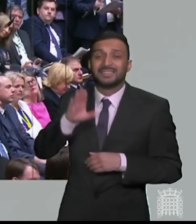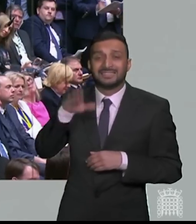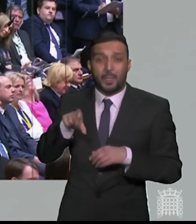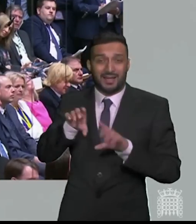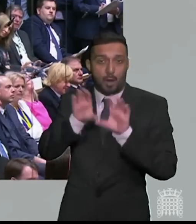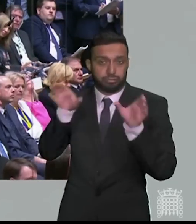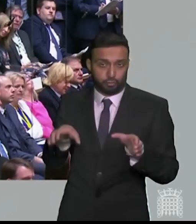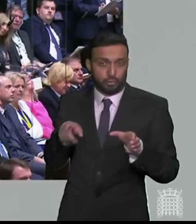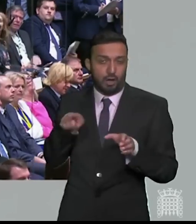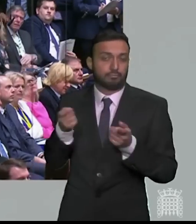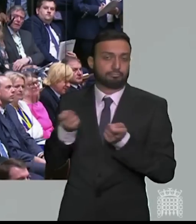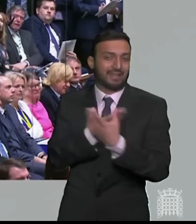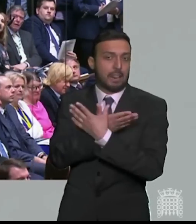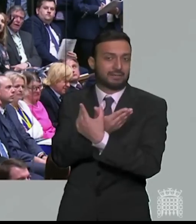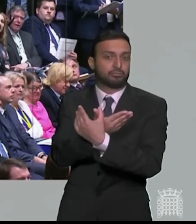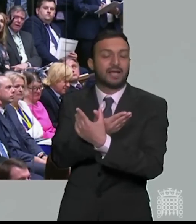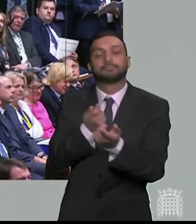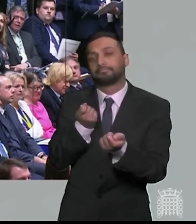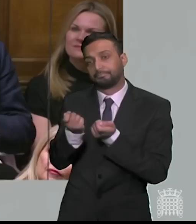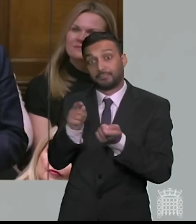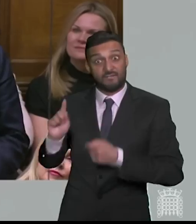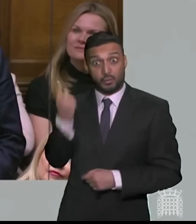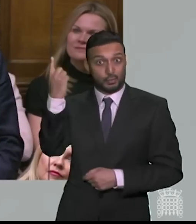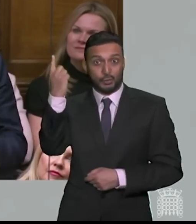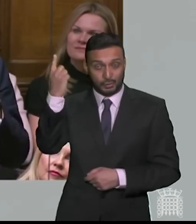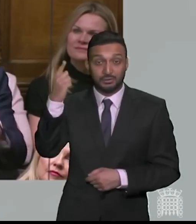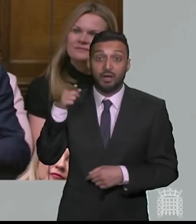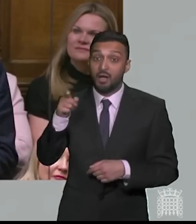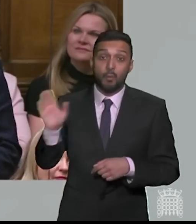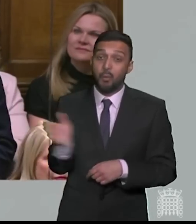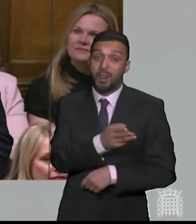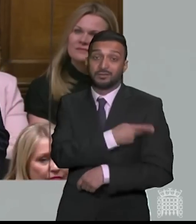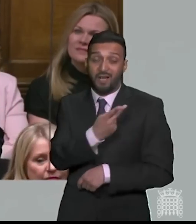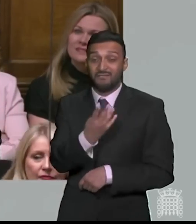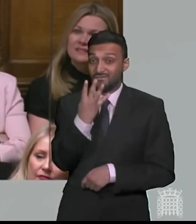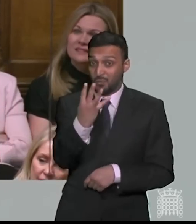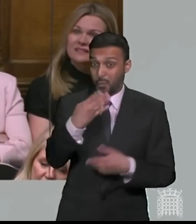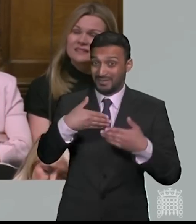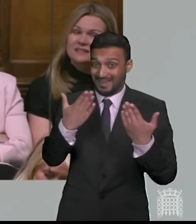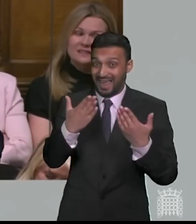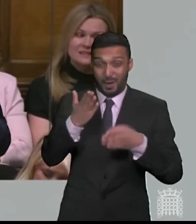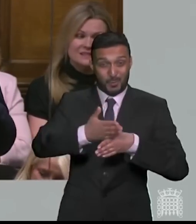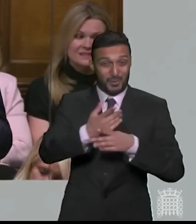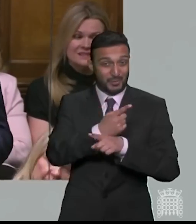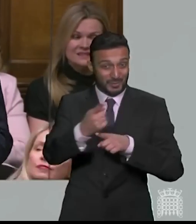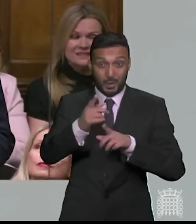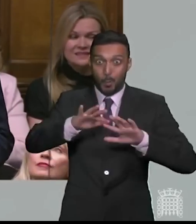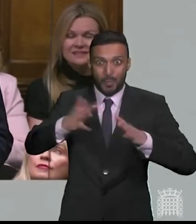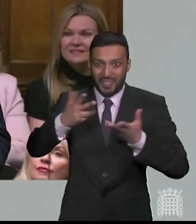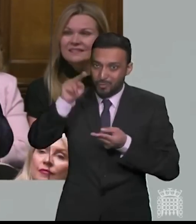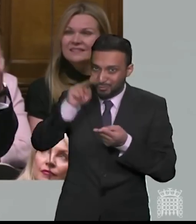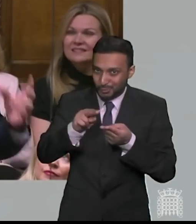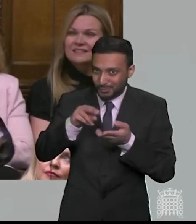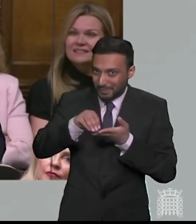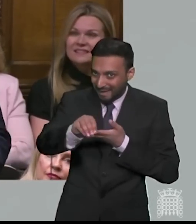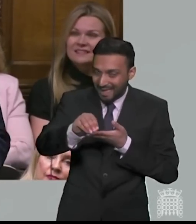Council is the first in the country to put its staff on a 4-day week without any reduction in pay. It's led to a reduction in services